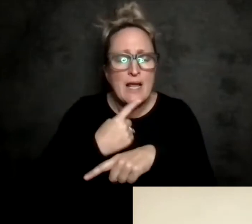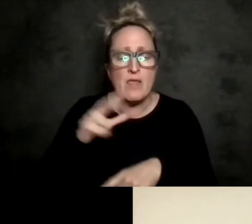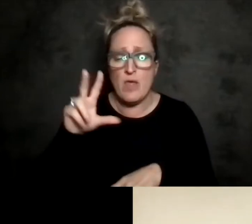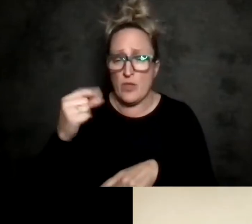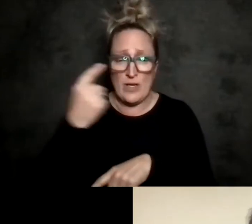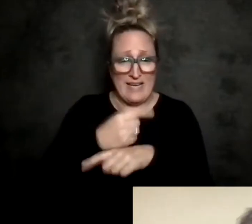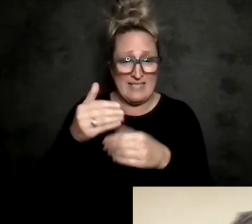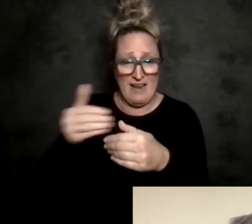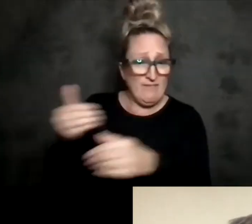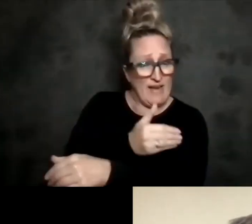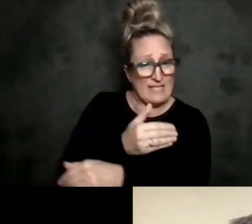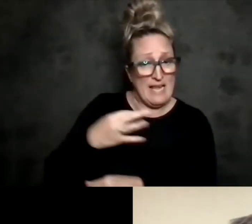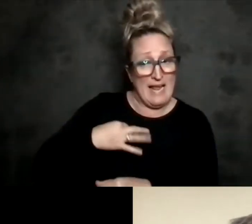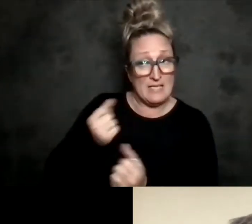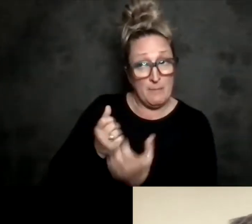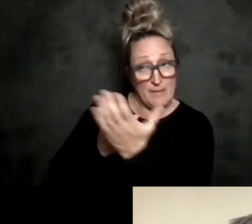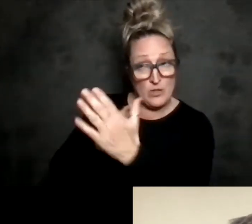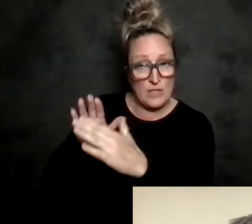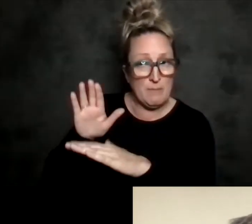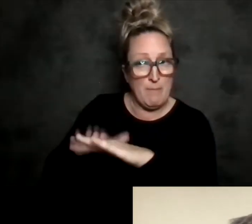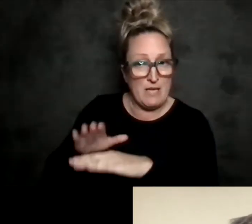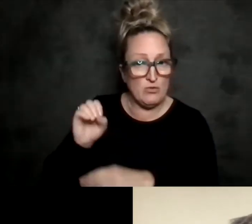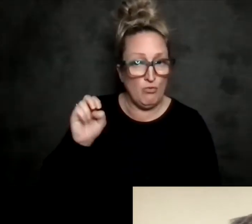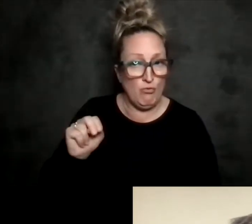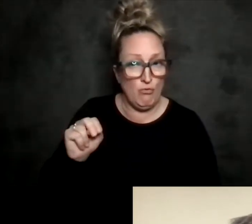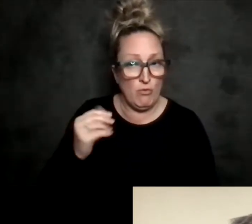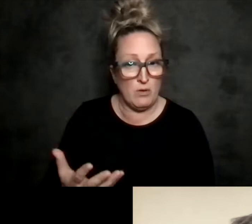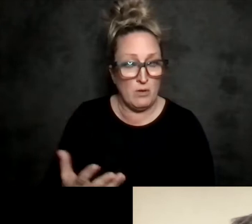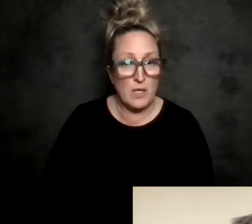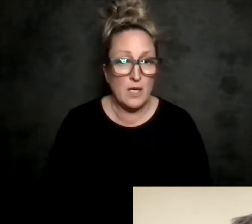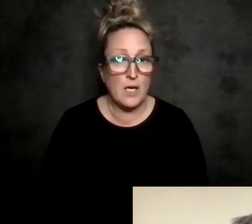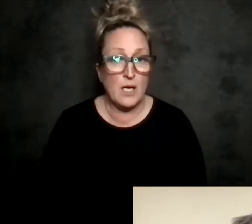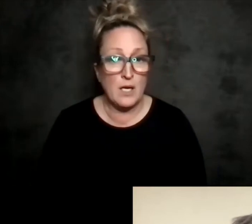days in advance candidate submission is based on?